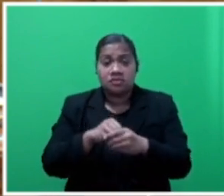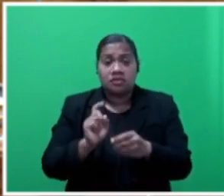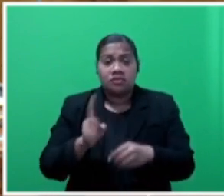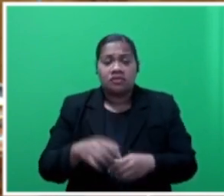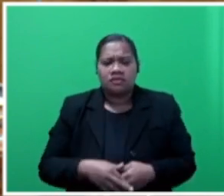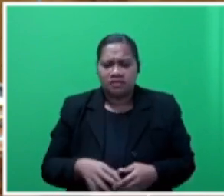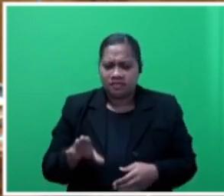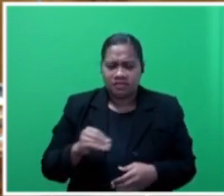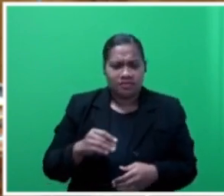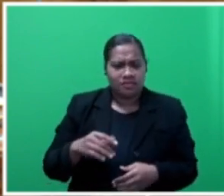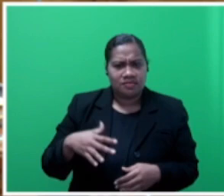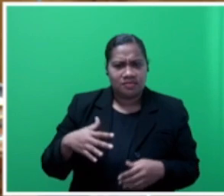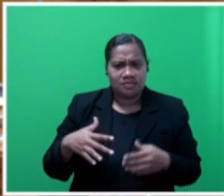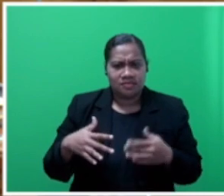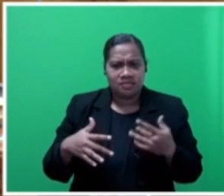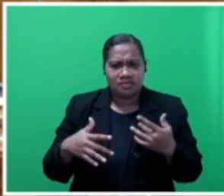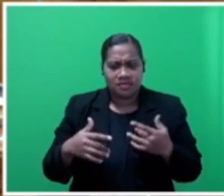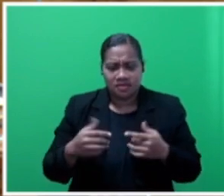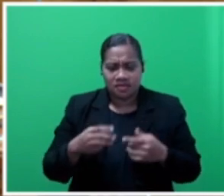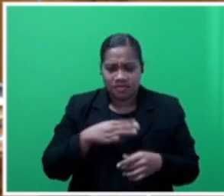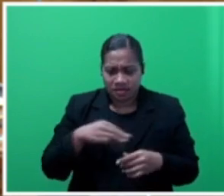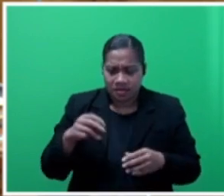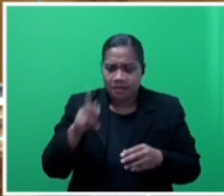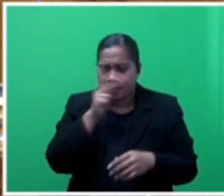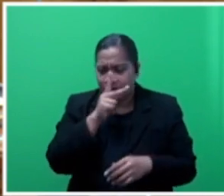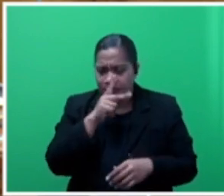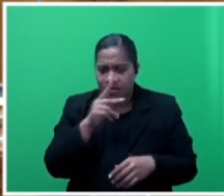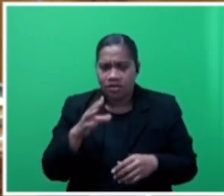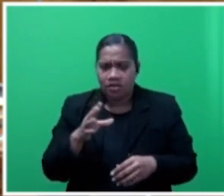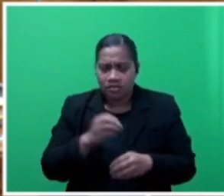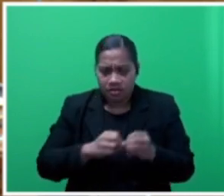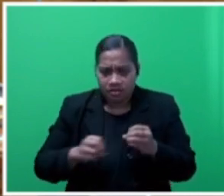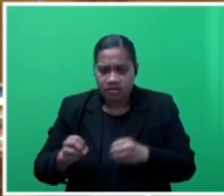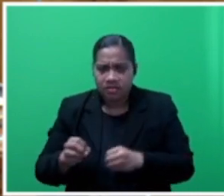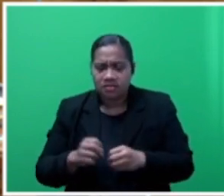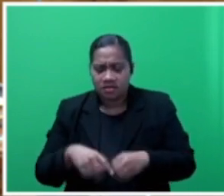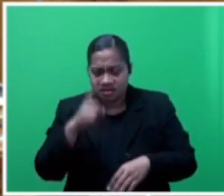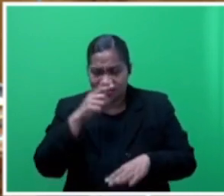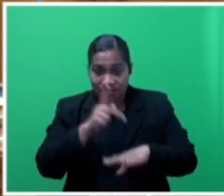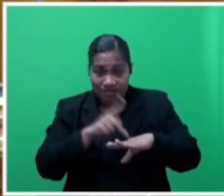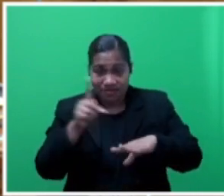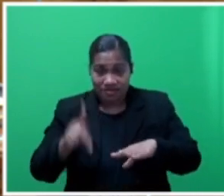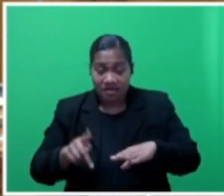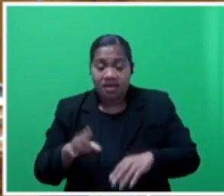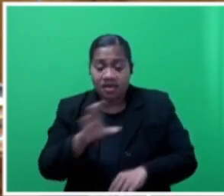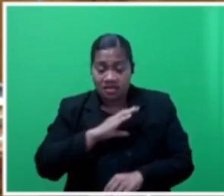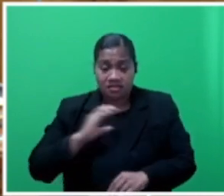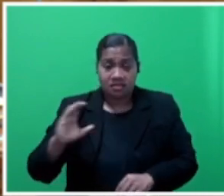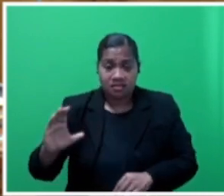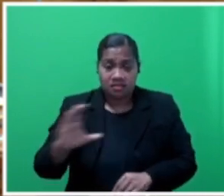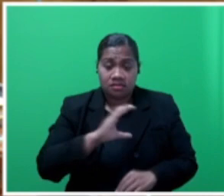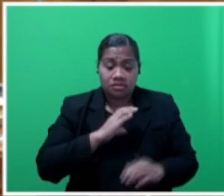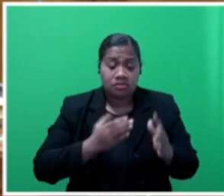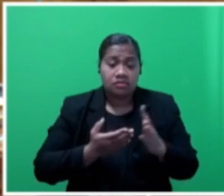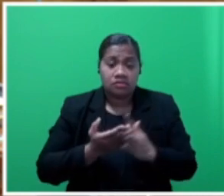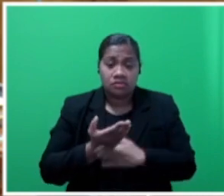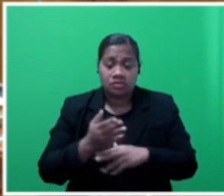ministers, public officials, parliamentarians, and most importantly, the citizens through public